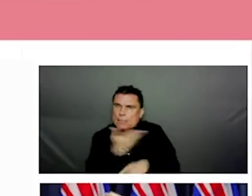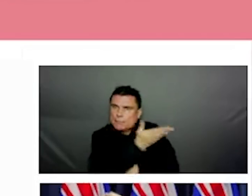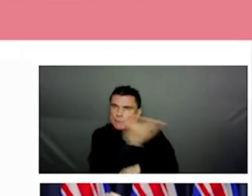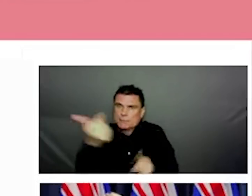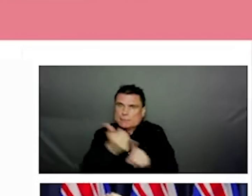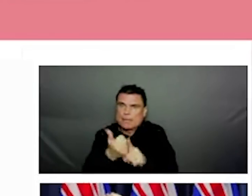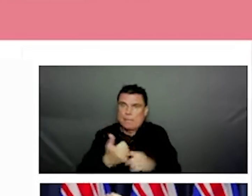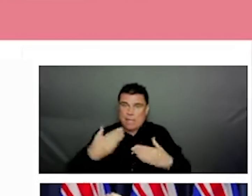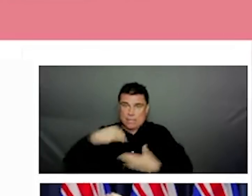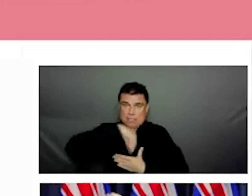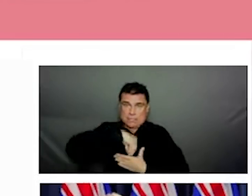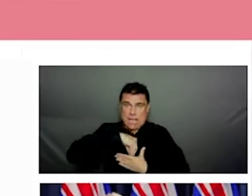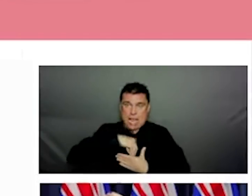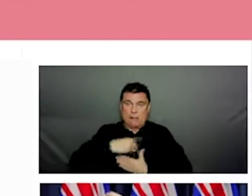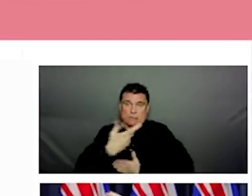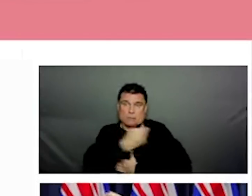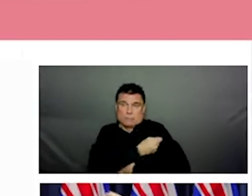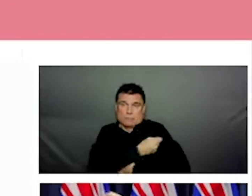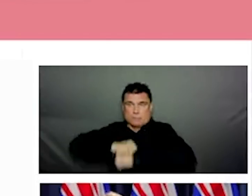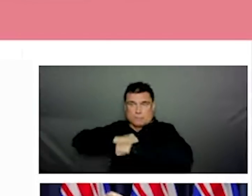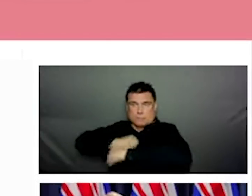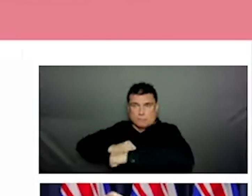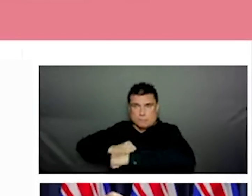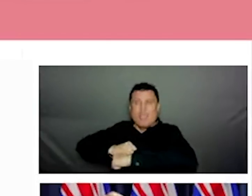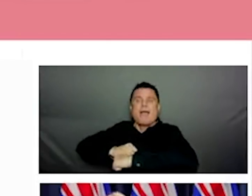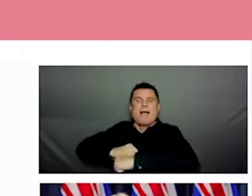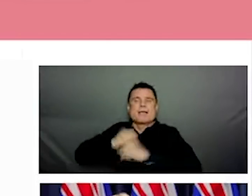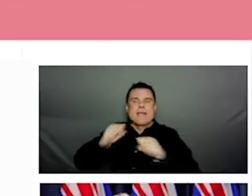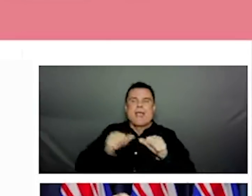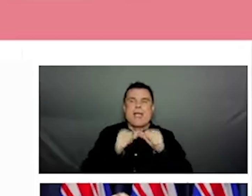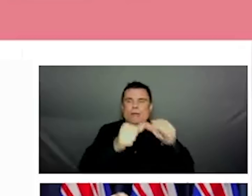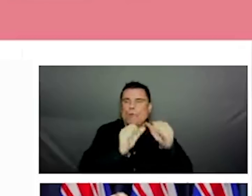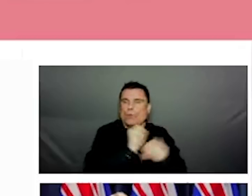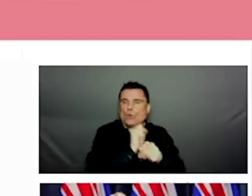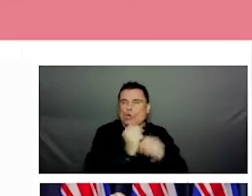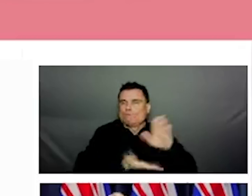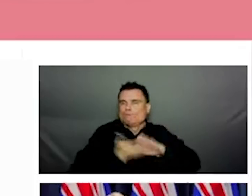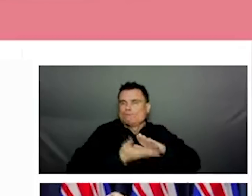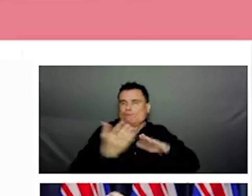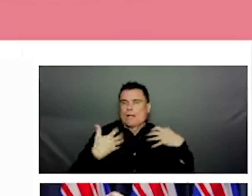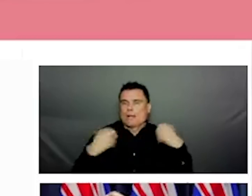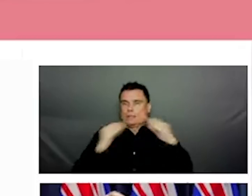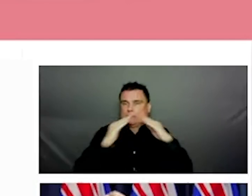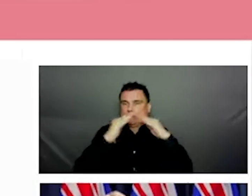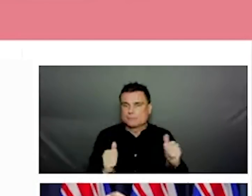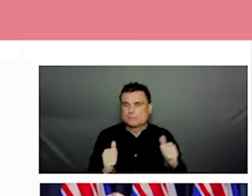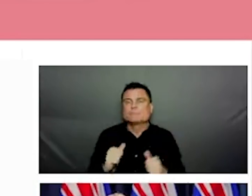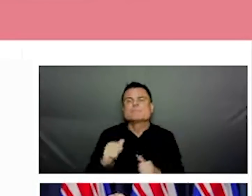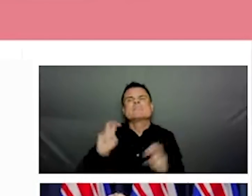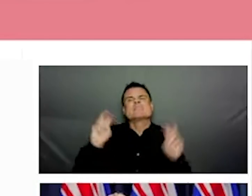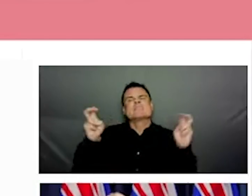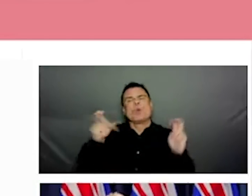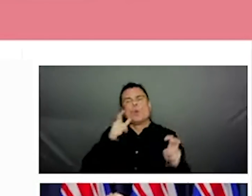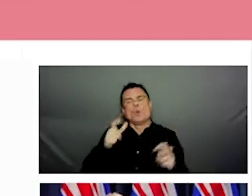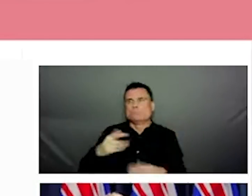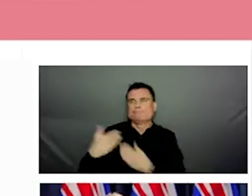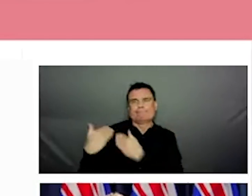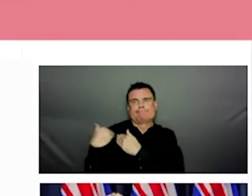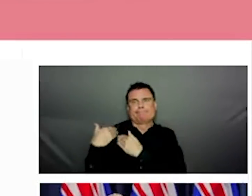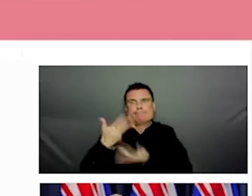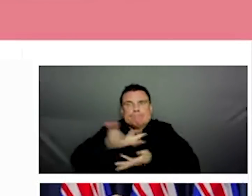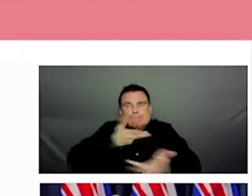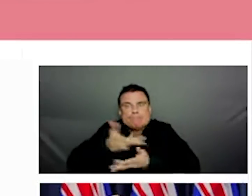for us to make sure that we are protecting particularly those people who are on the front line of about the COVID response and keeping our health